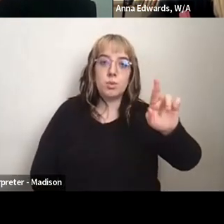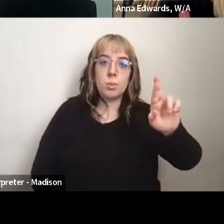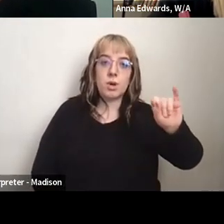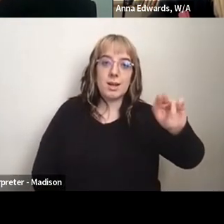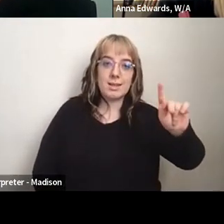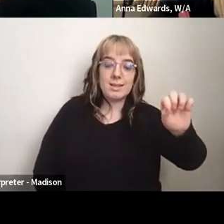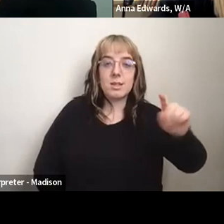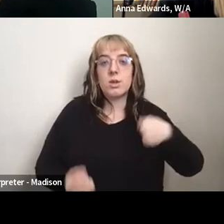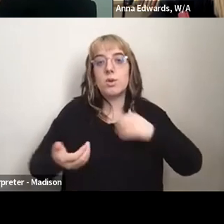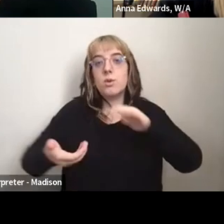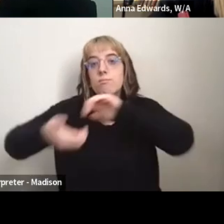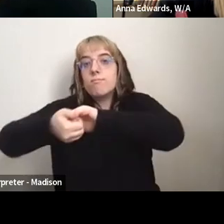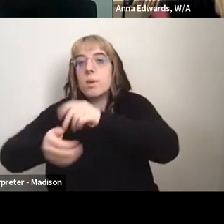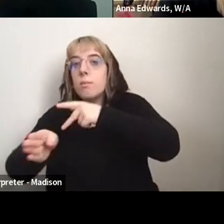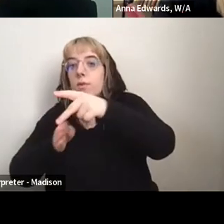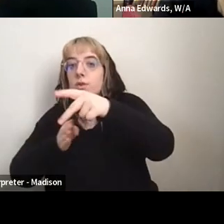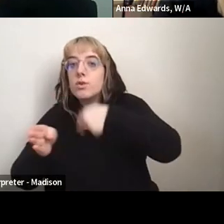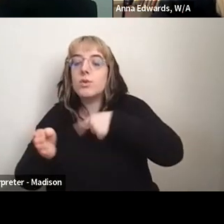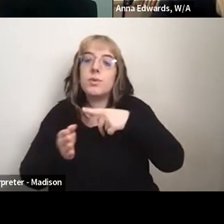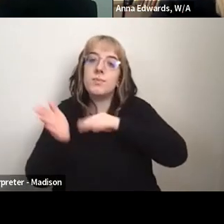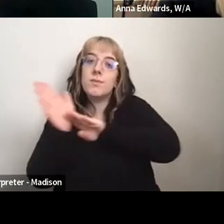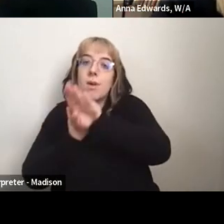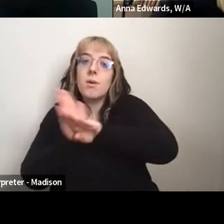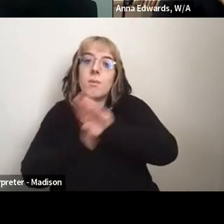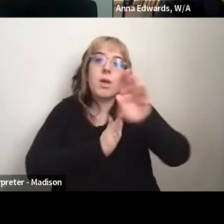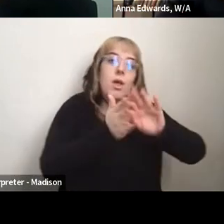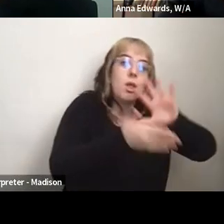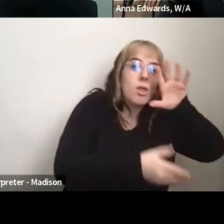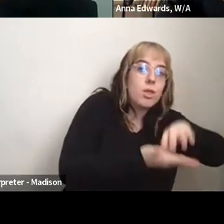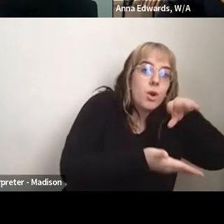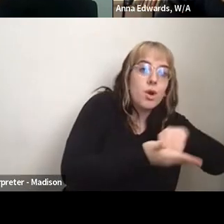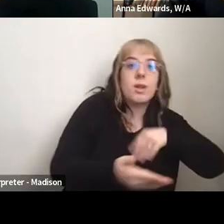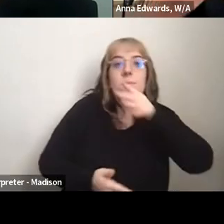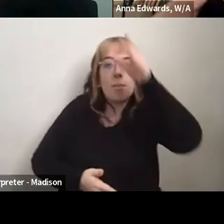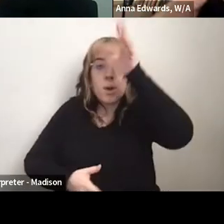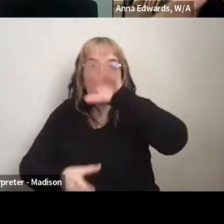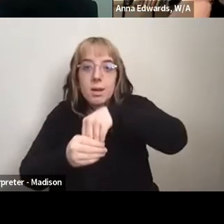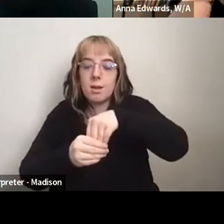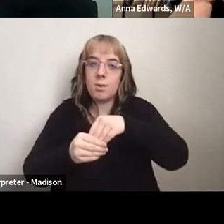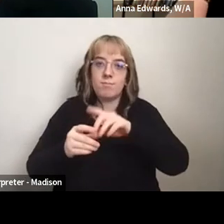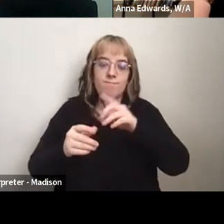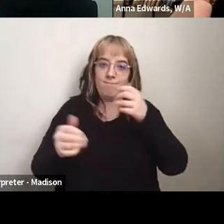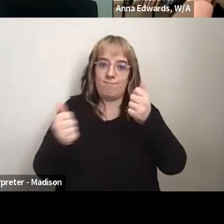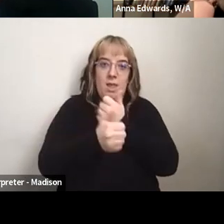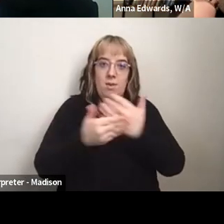professional learning, leadership development, and parent-family engagement, all things that fall into professional learning. So